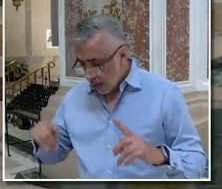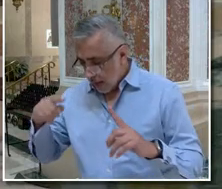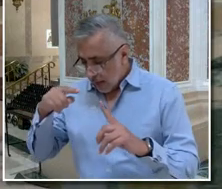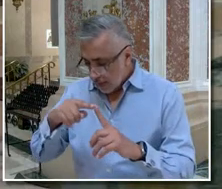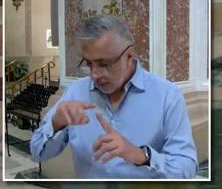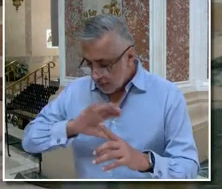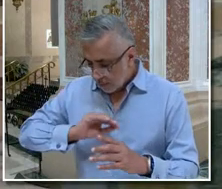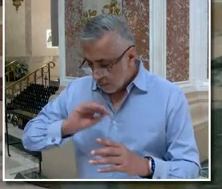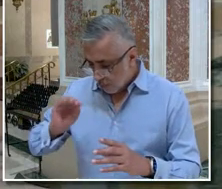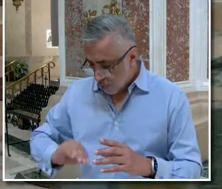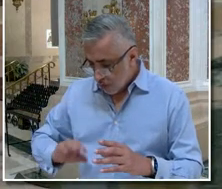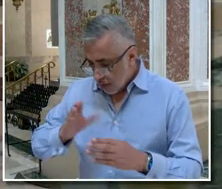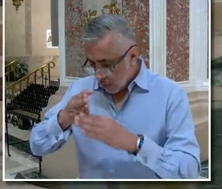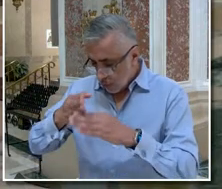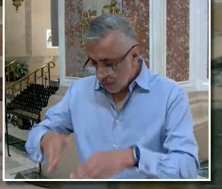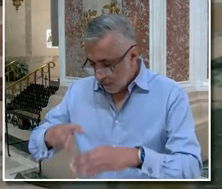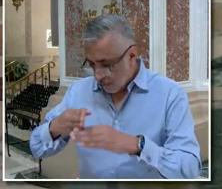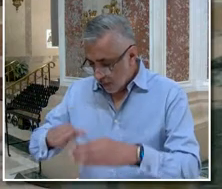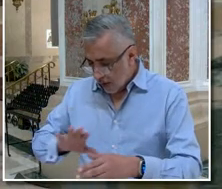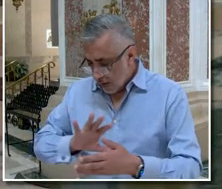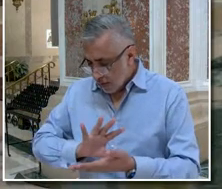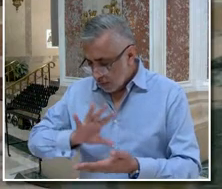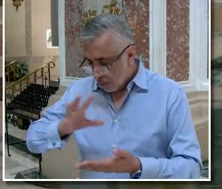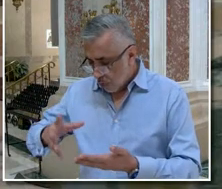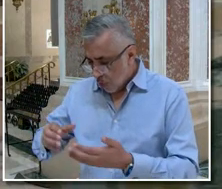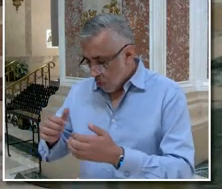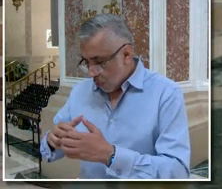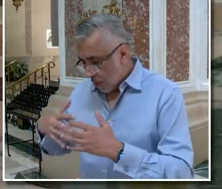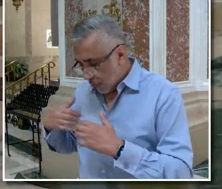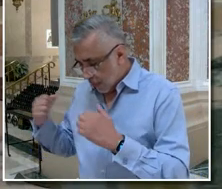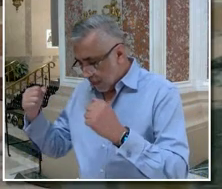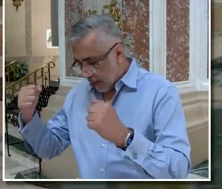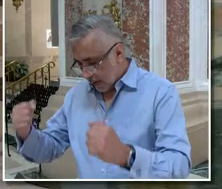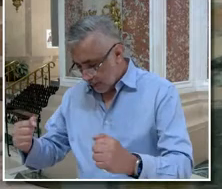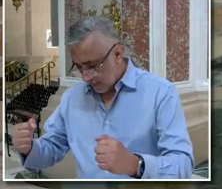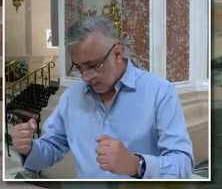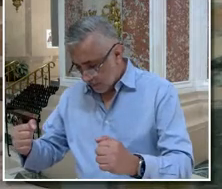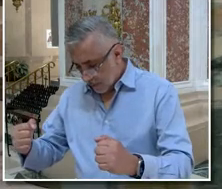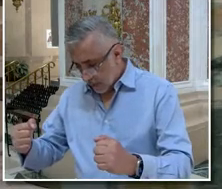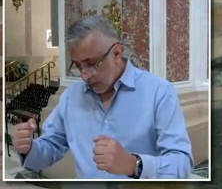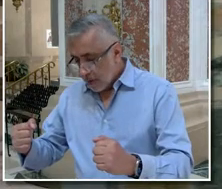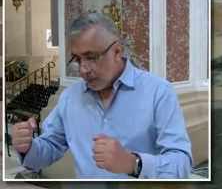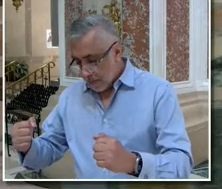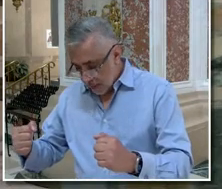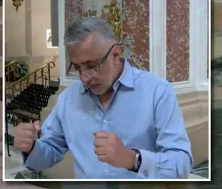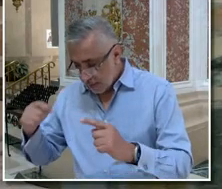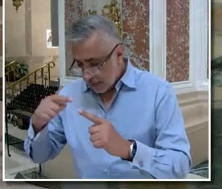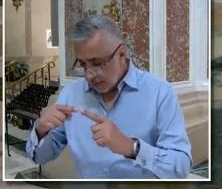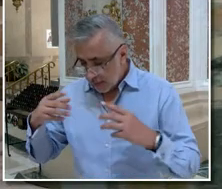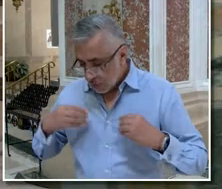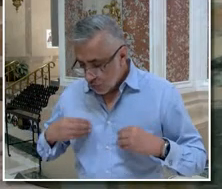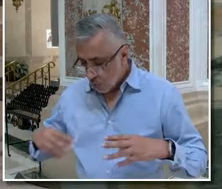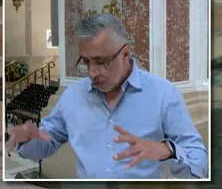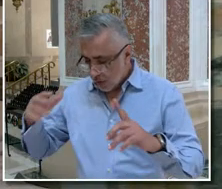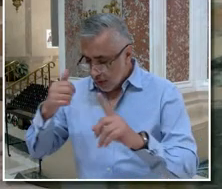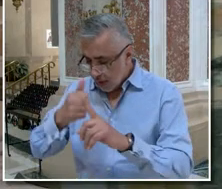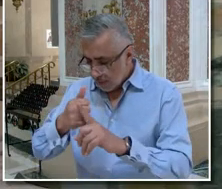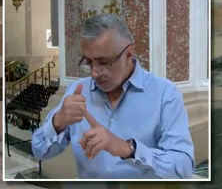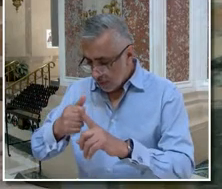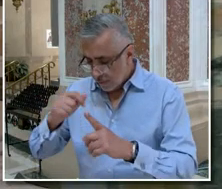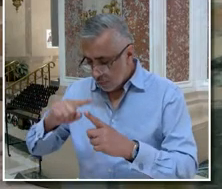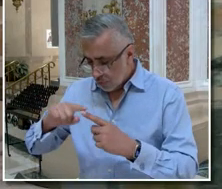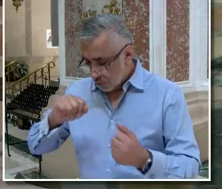he shall divide the spoils with the mighty, because he surrendered himself to